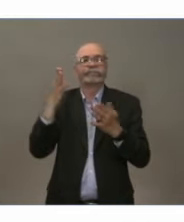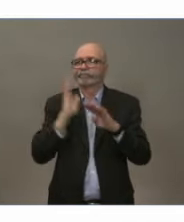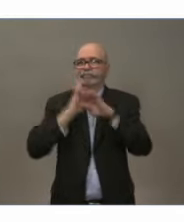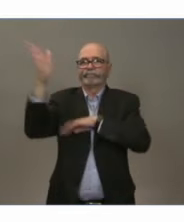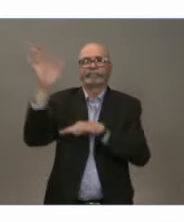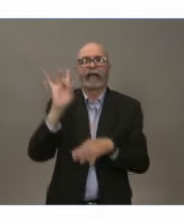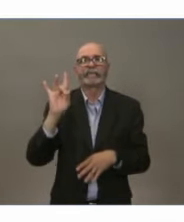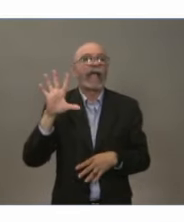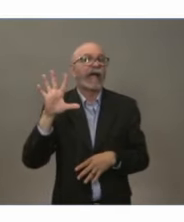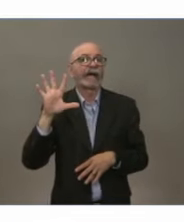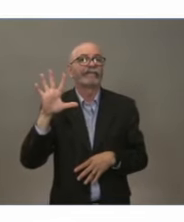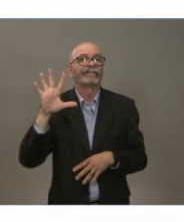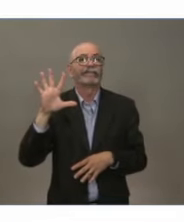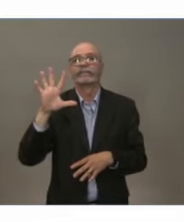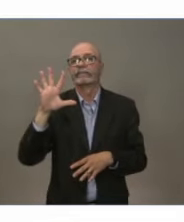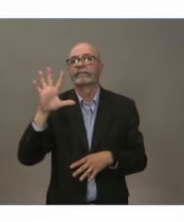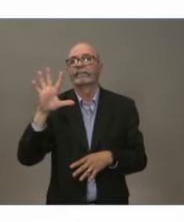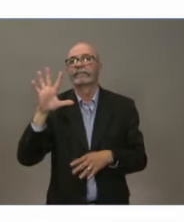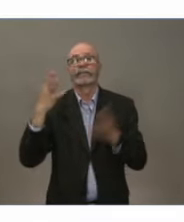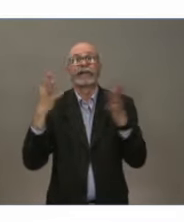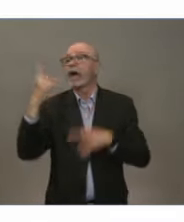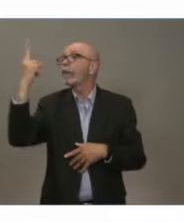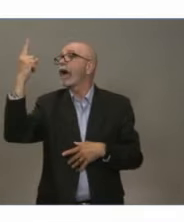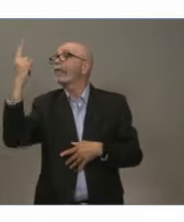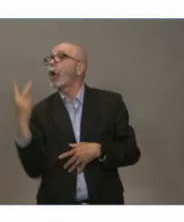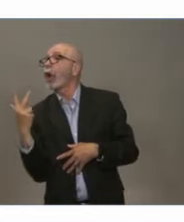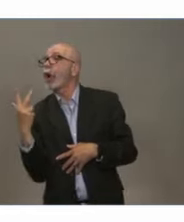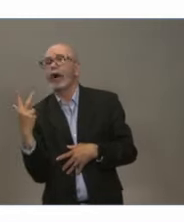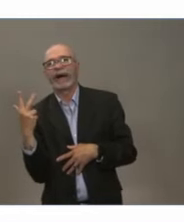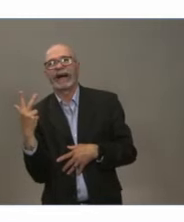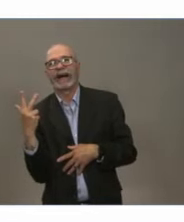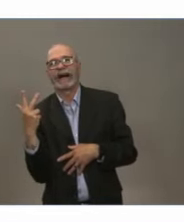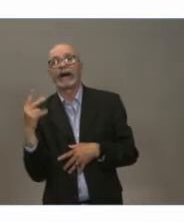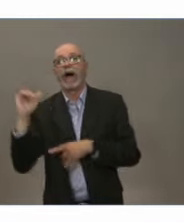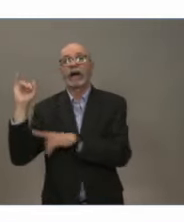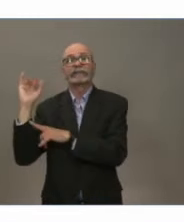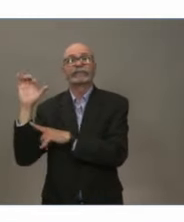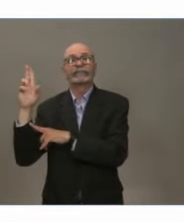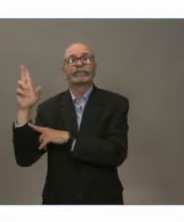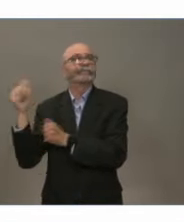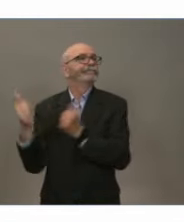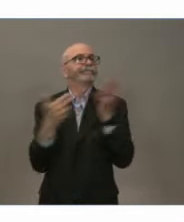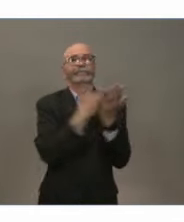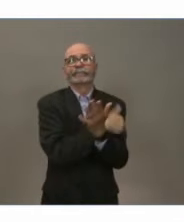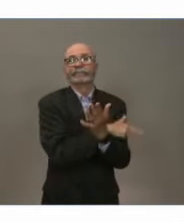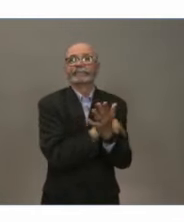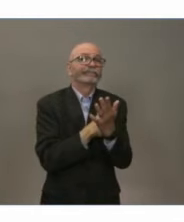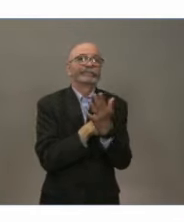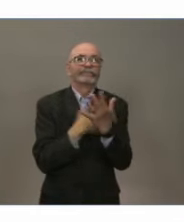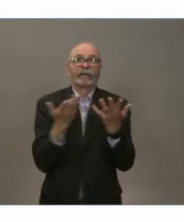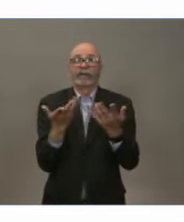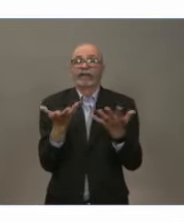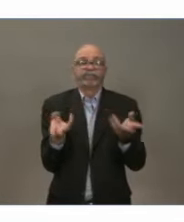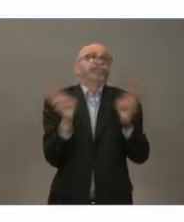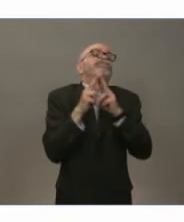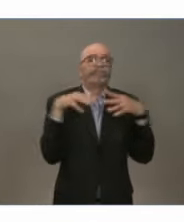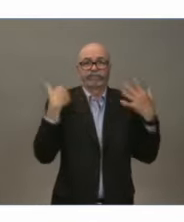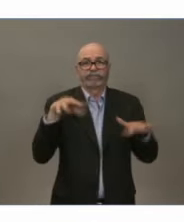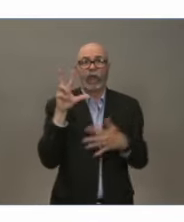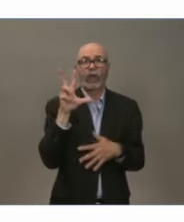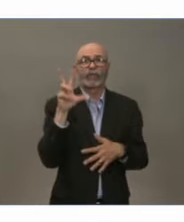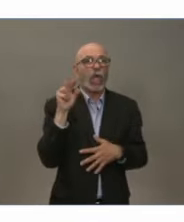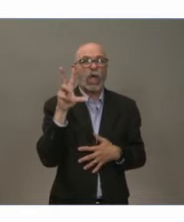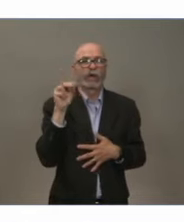our ICU at the peak beds would be about 30. So we'd have more than double the number of hospitalizations based on the